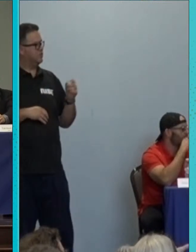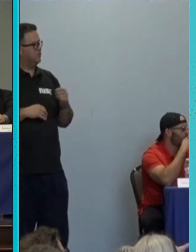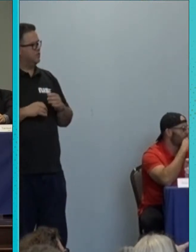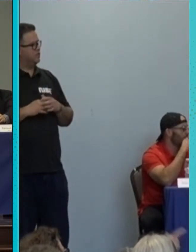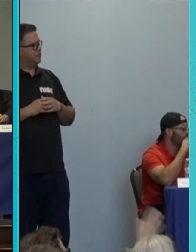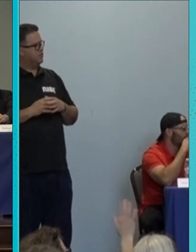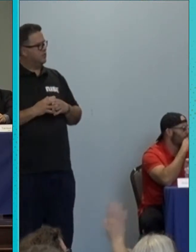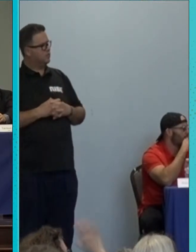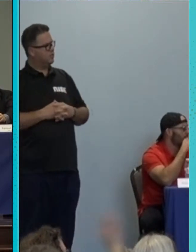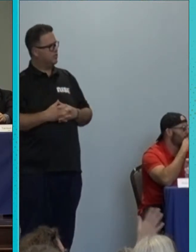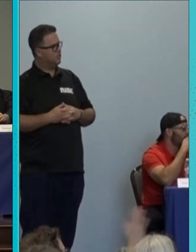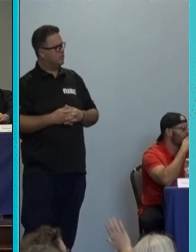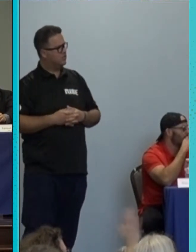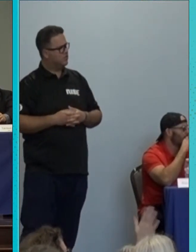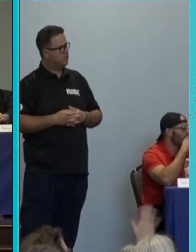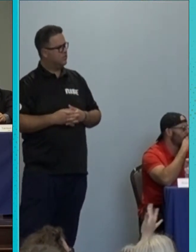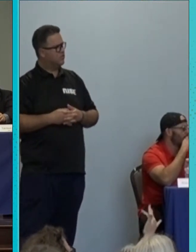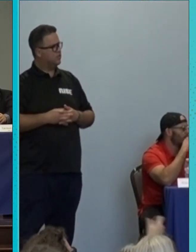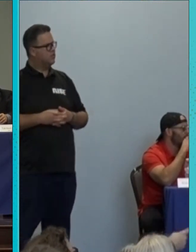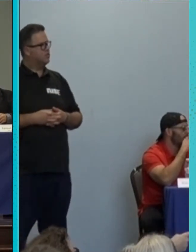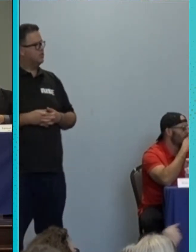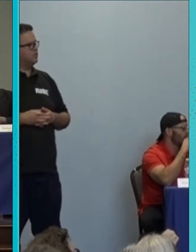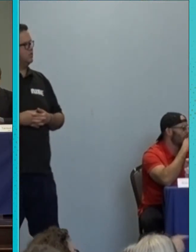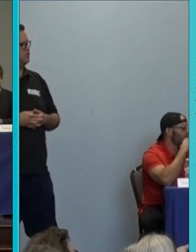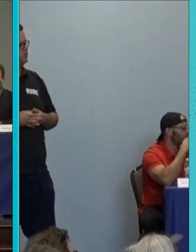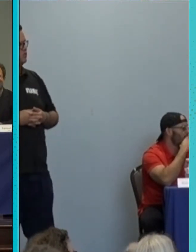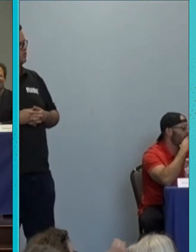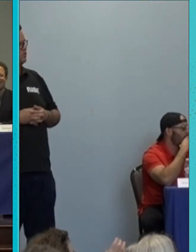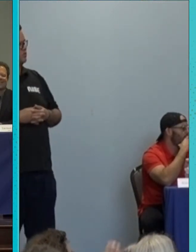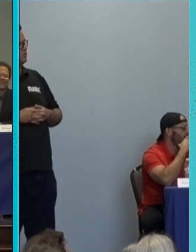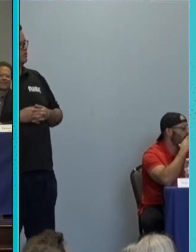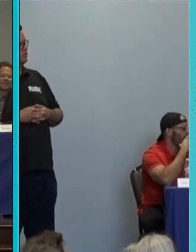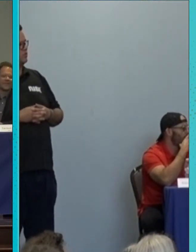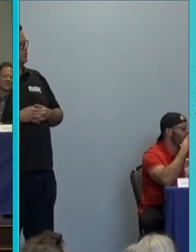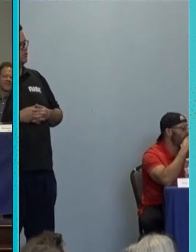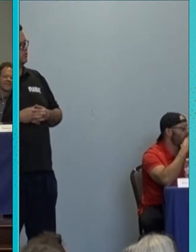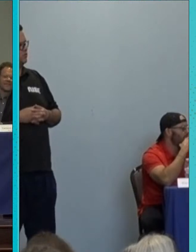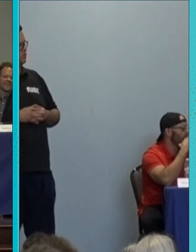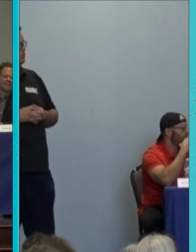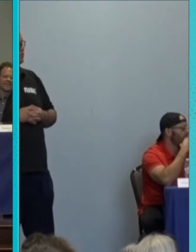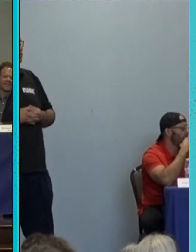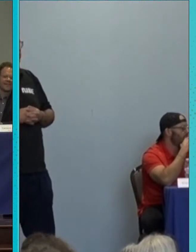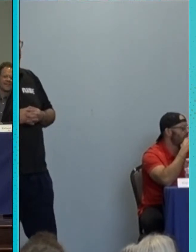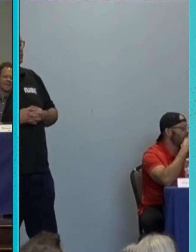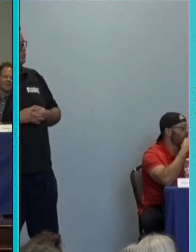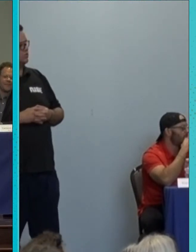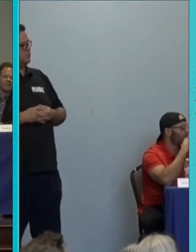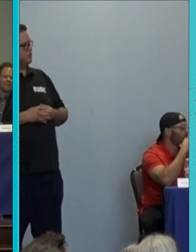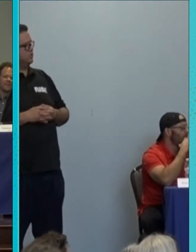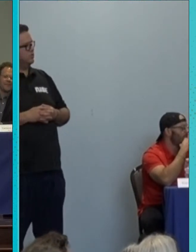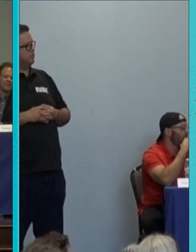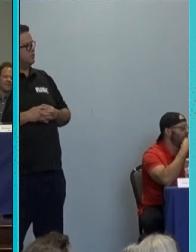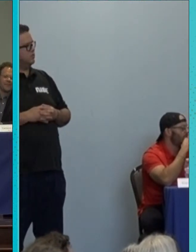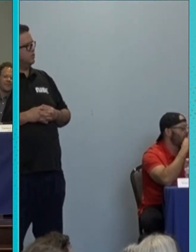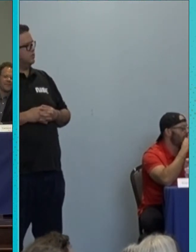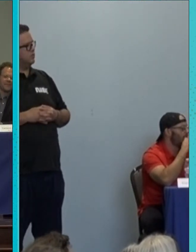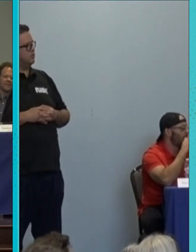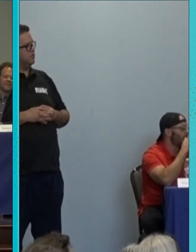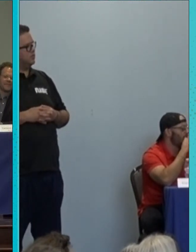So this is a question for Thomas. One of the paragraphs in the book I noticed was talking about